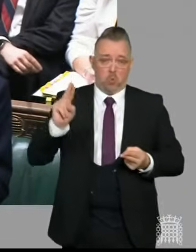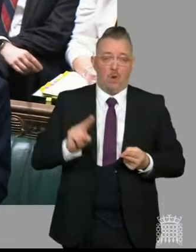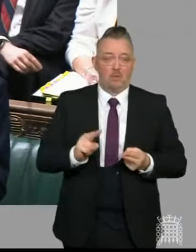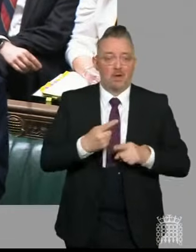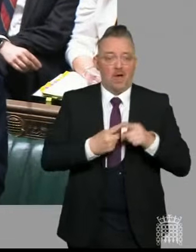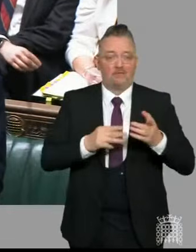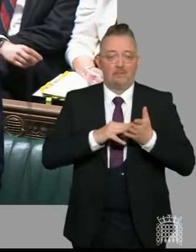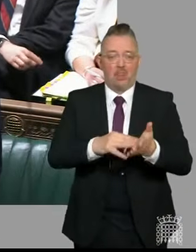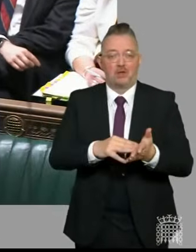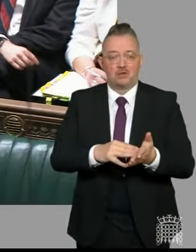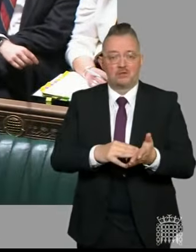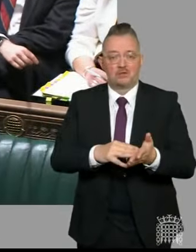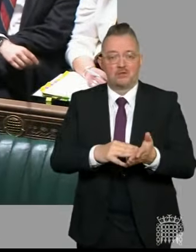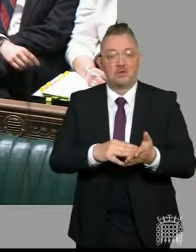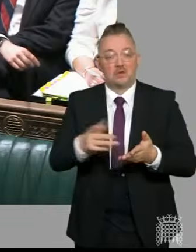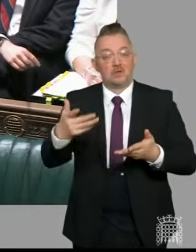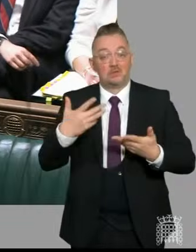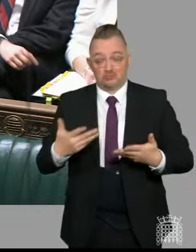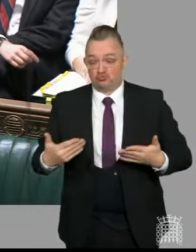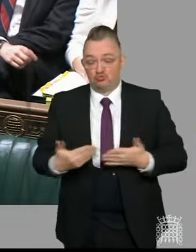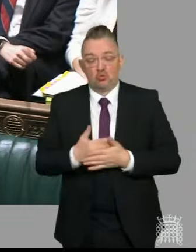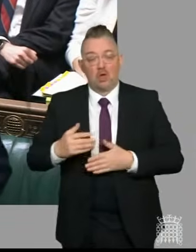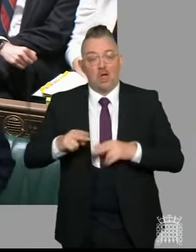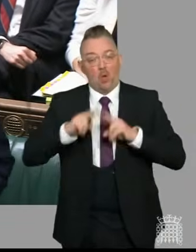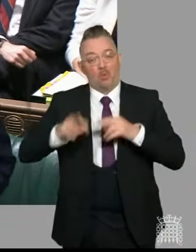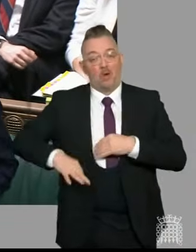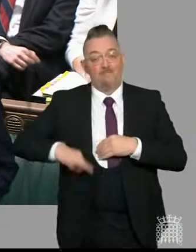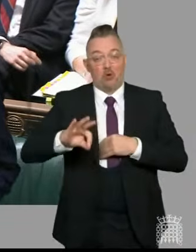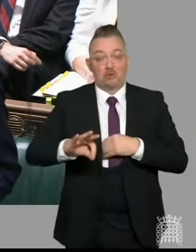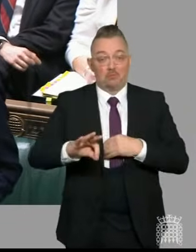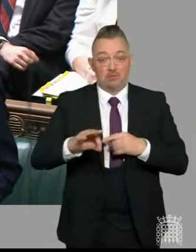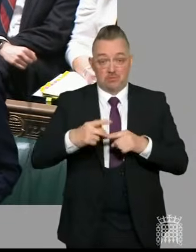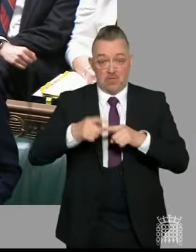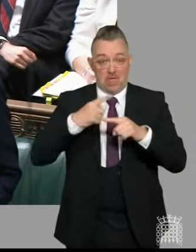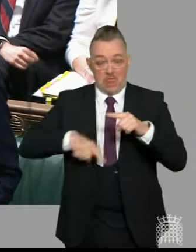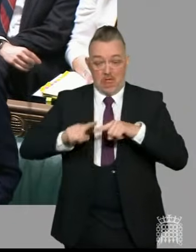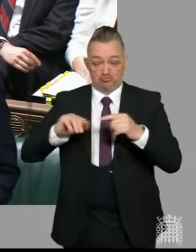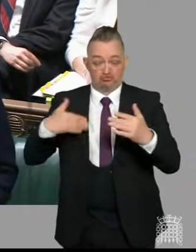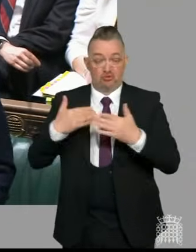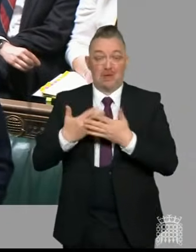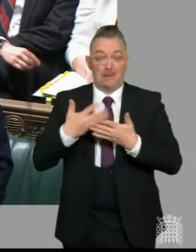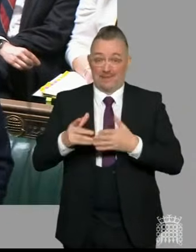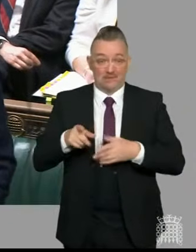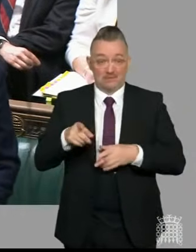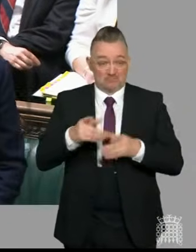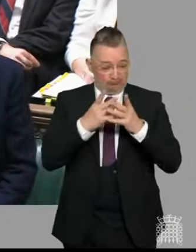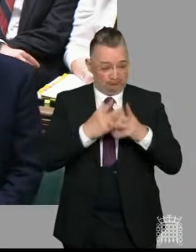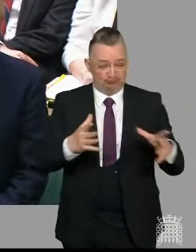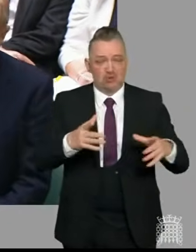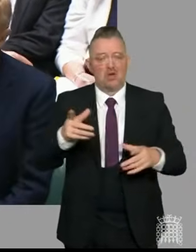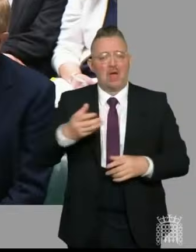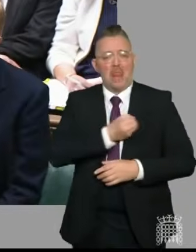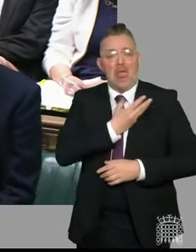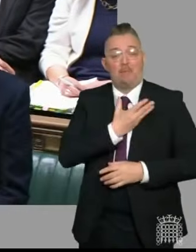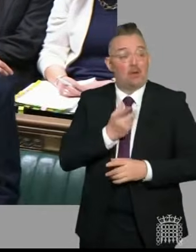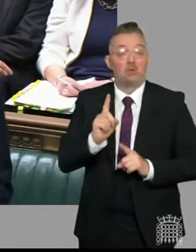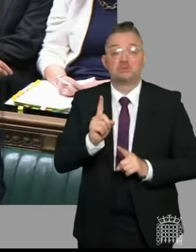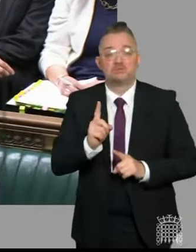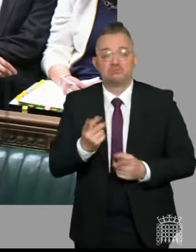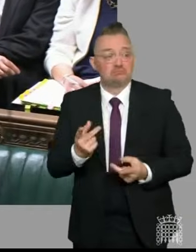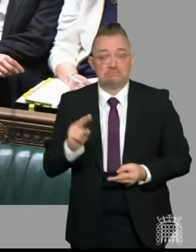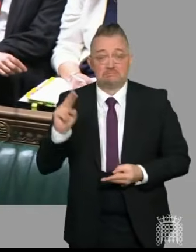last year and the last 12 years than Labour delivered when they were in office. But of course,